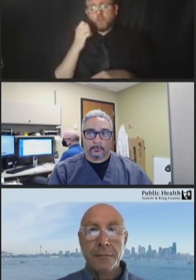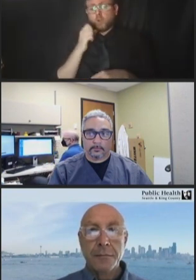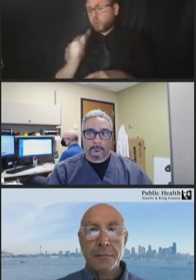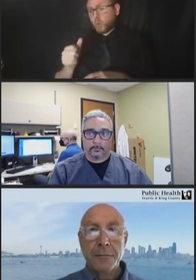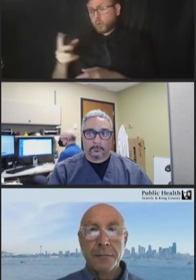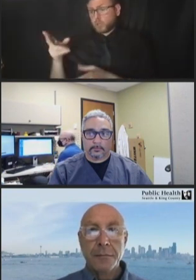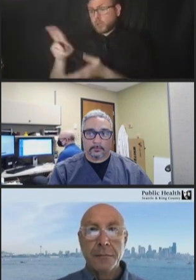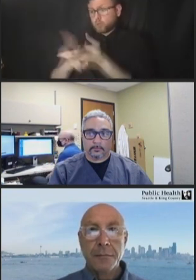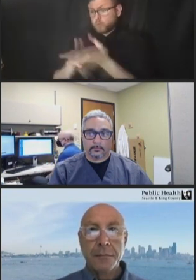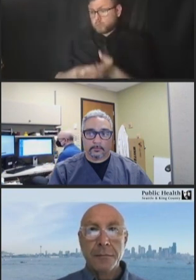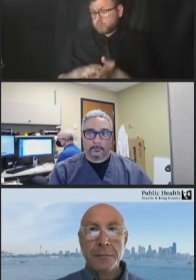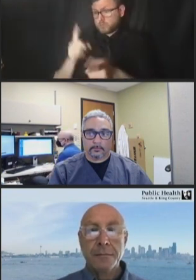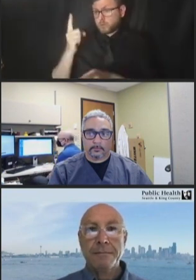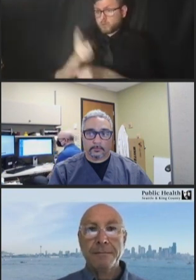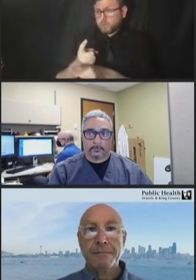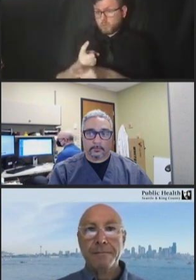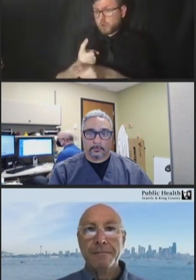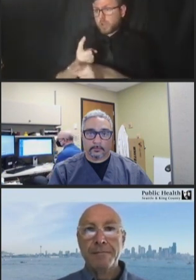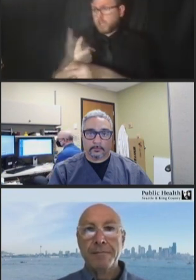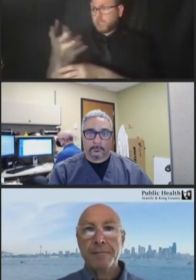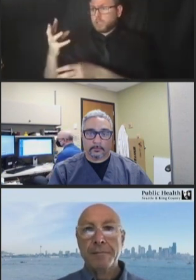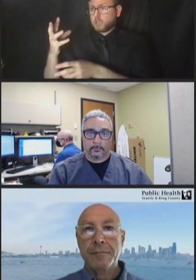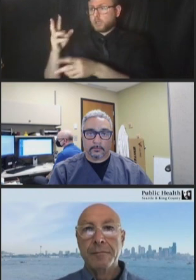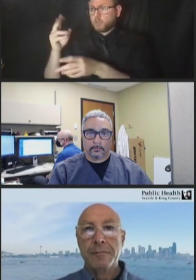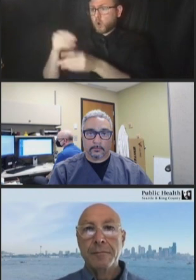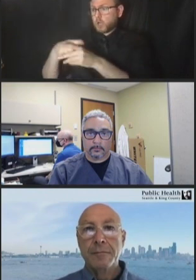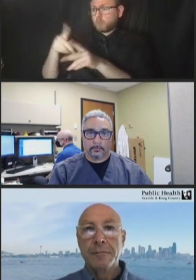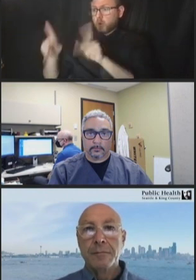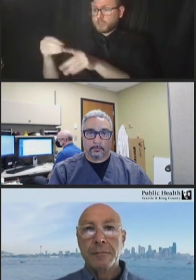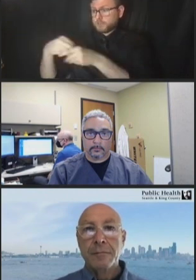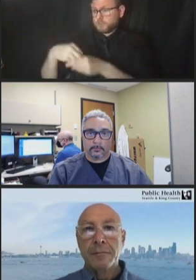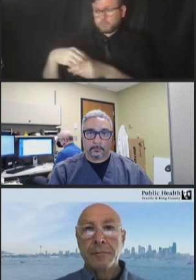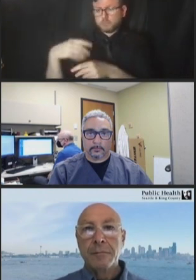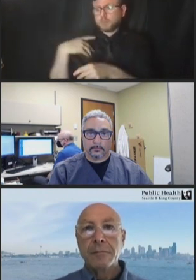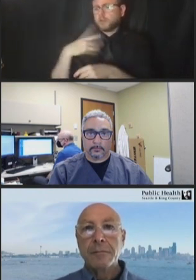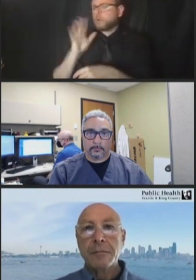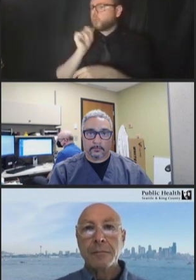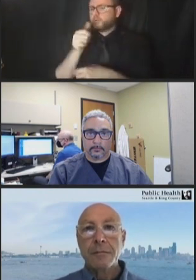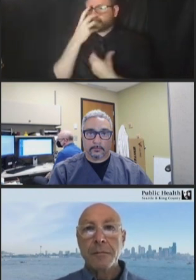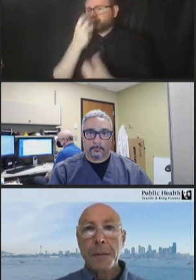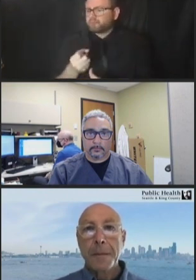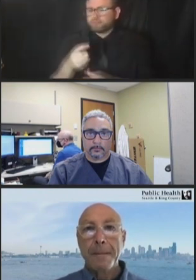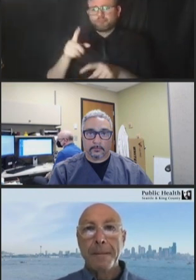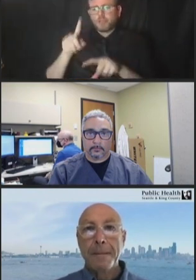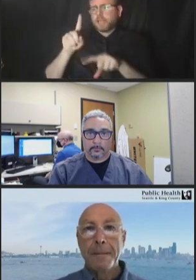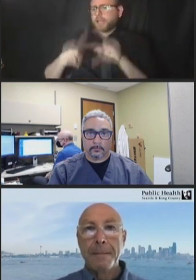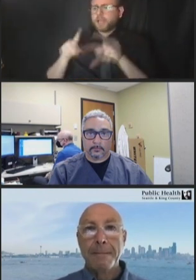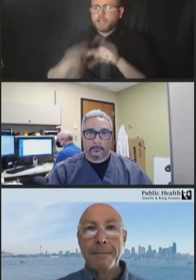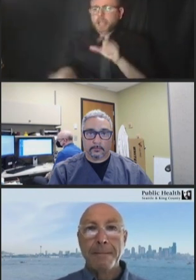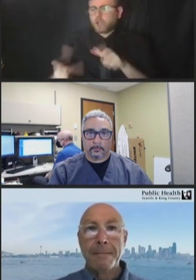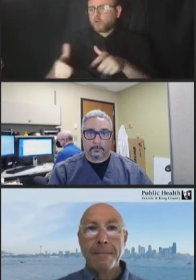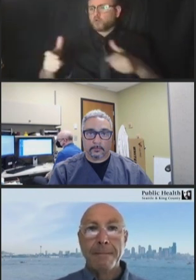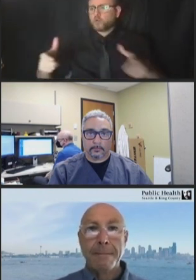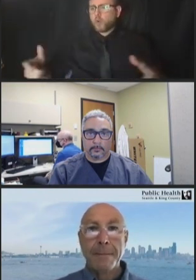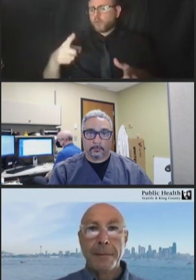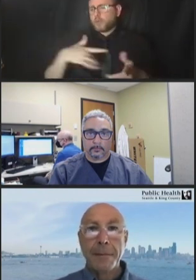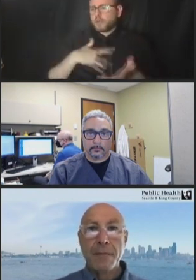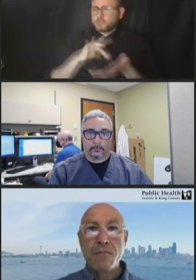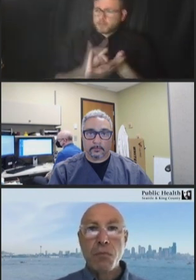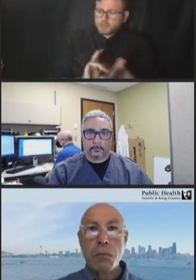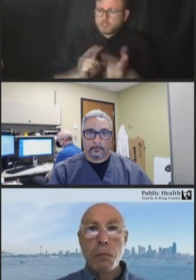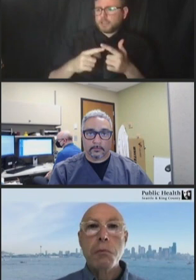participants, then you're not going to be able to, there's going to be mistrust. You're not going to be able to expand the use of this medication, this device,